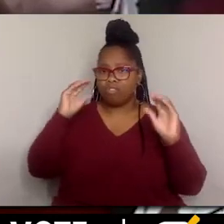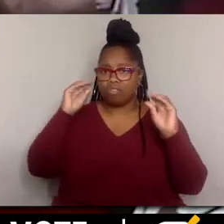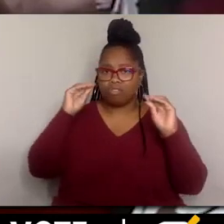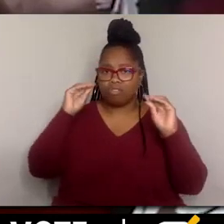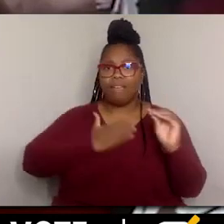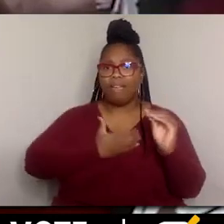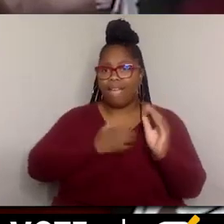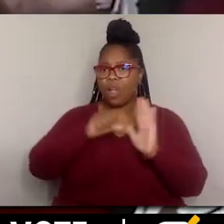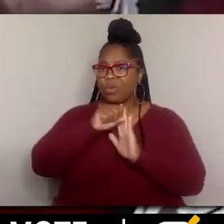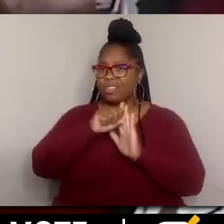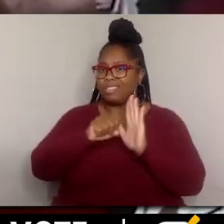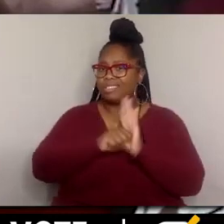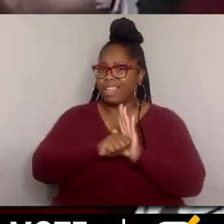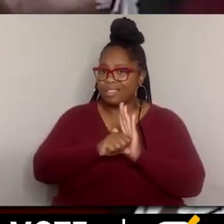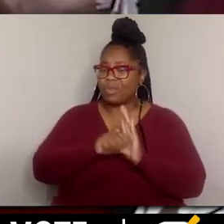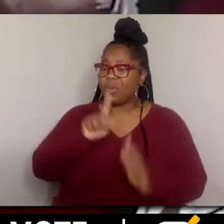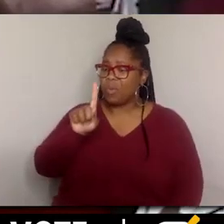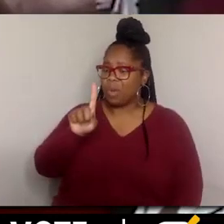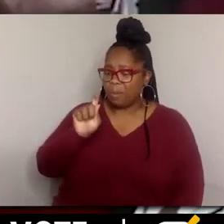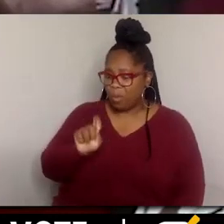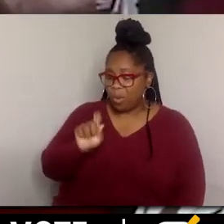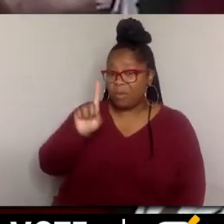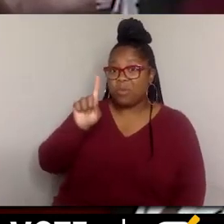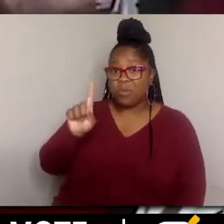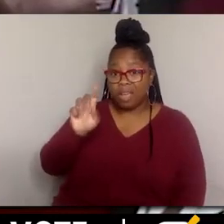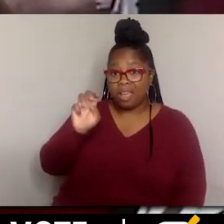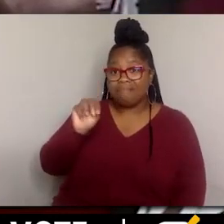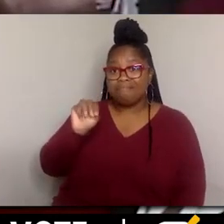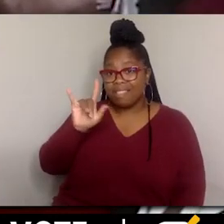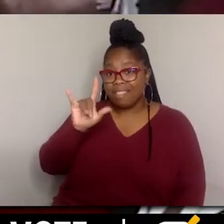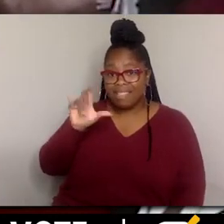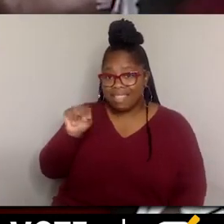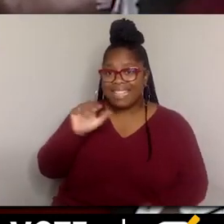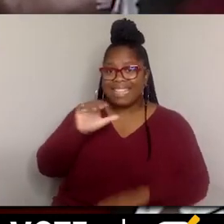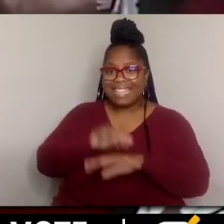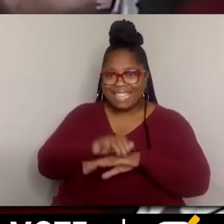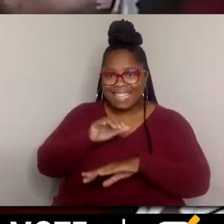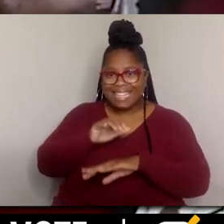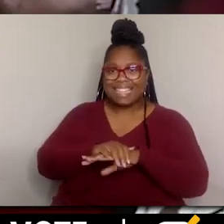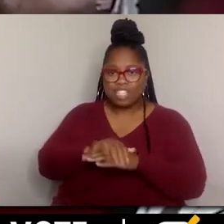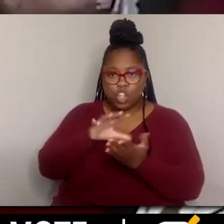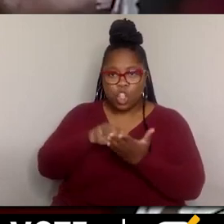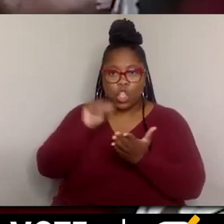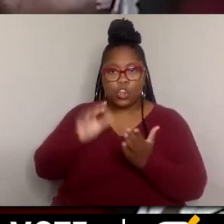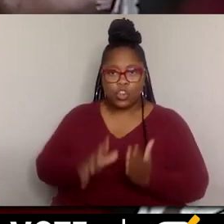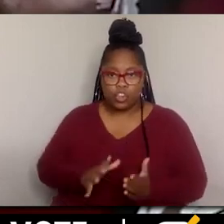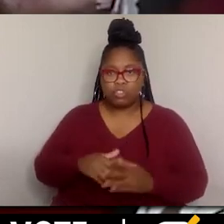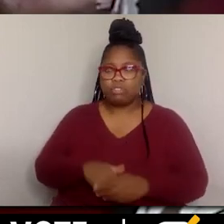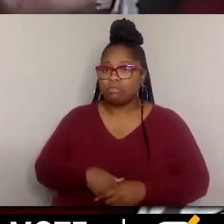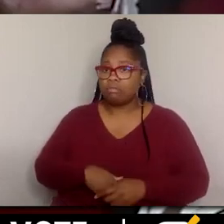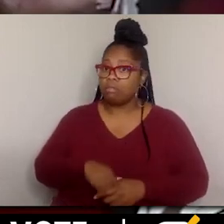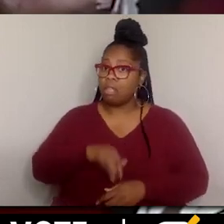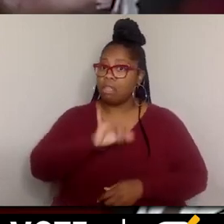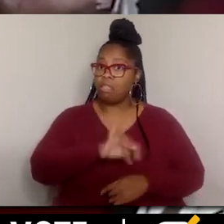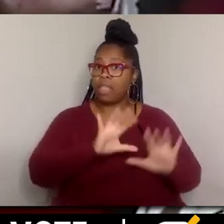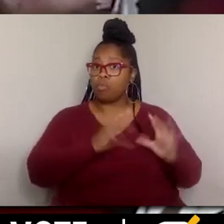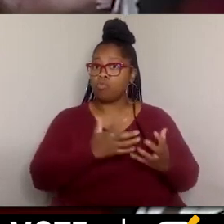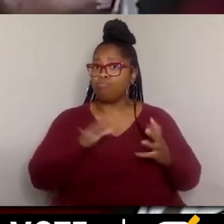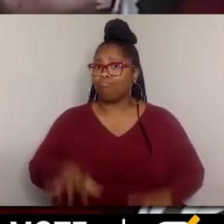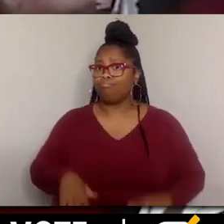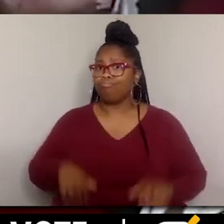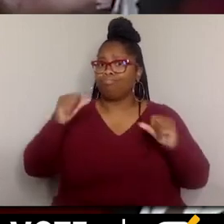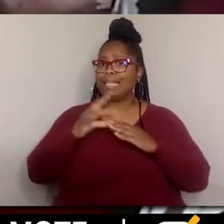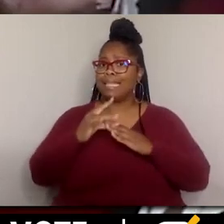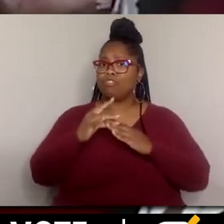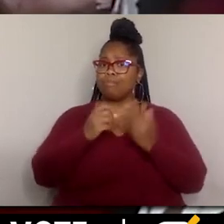state's 1.1 million English learners. This group has taken leadership roles in advocating